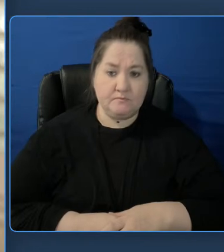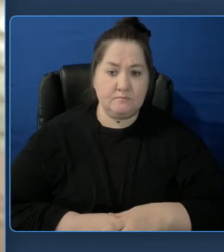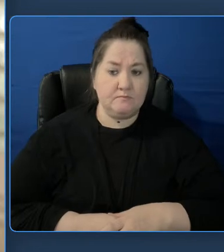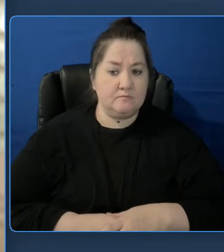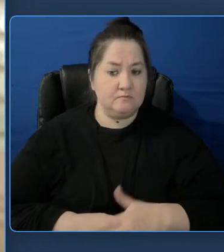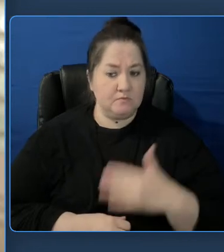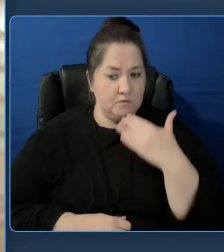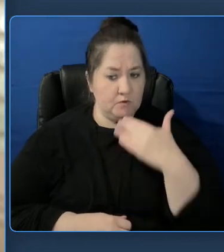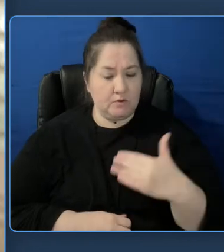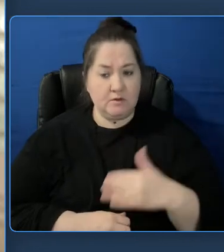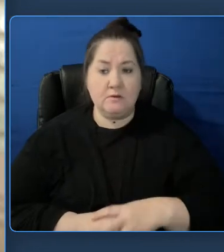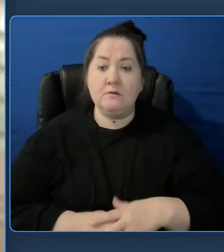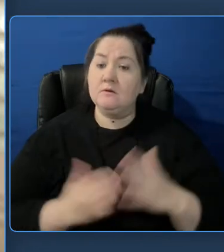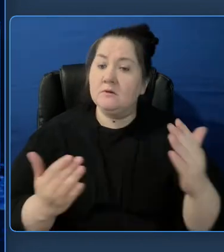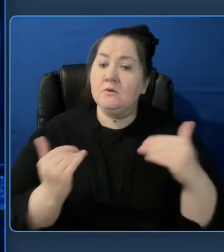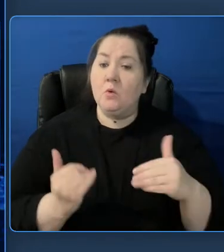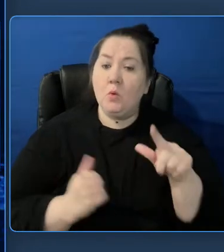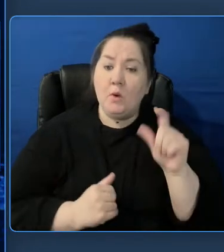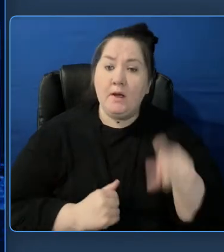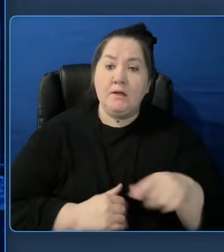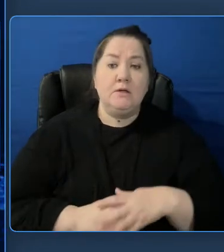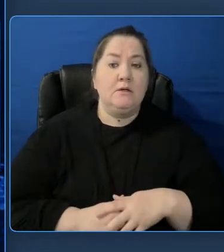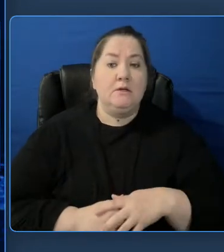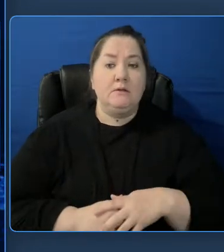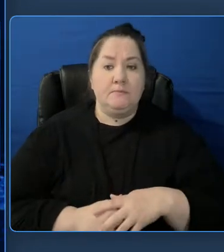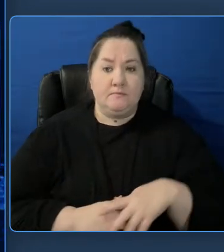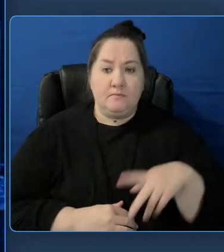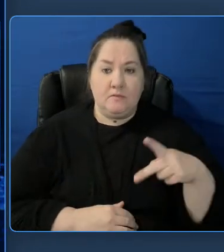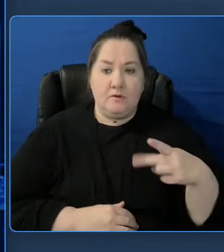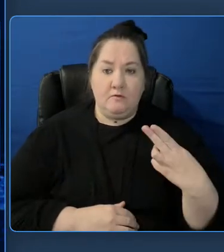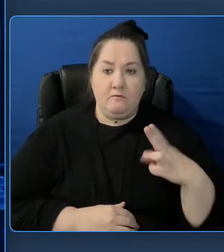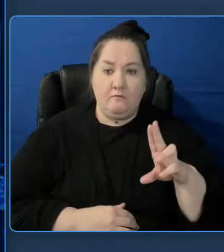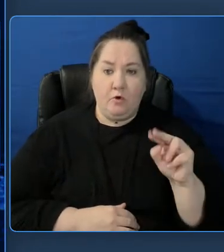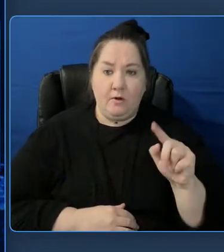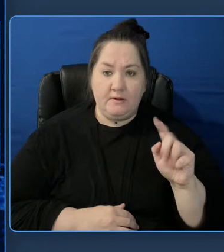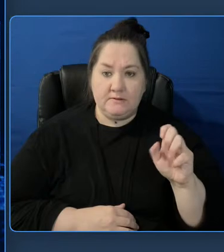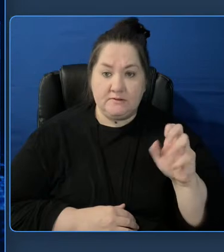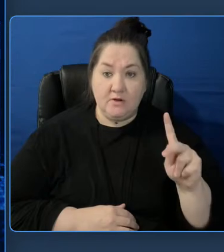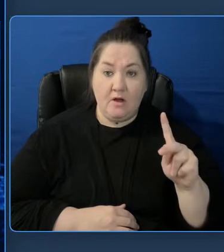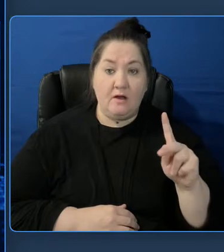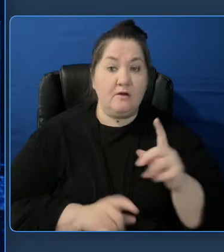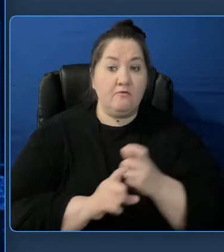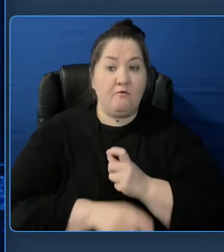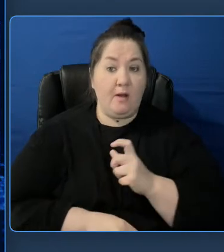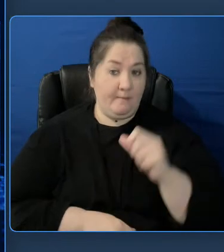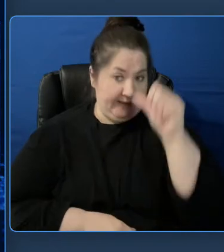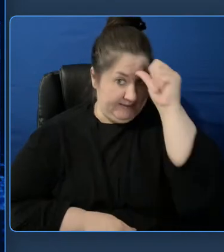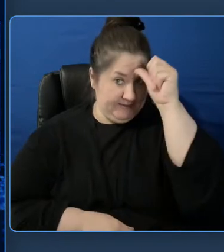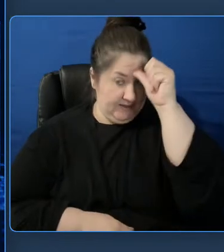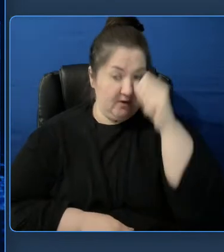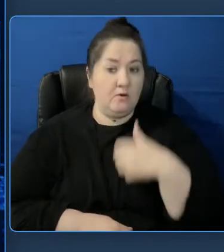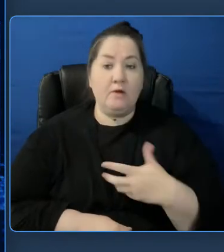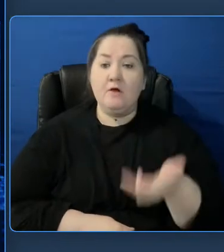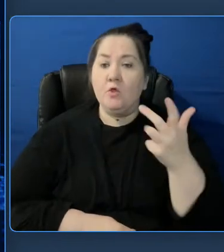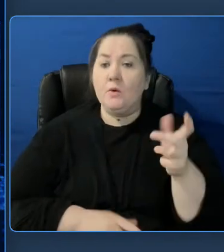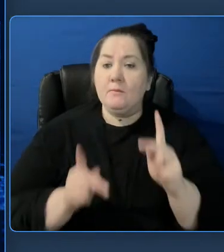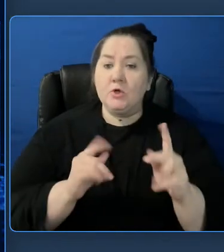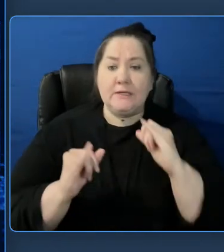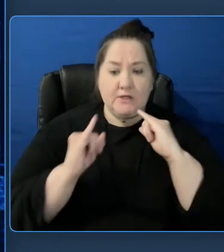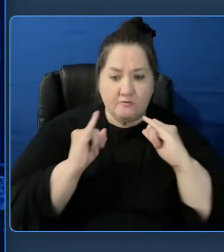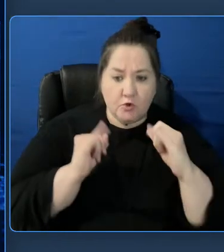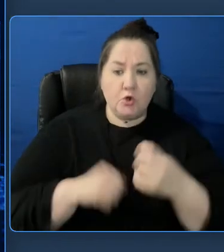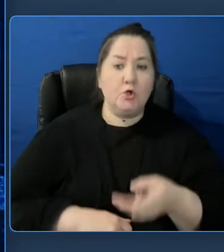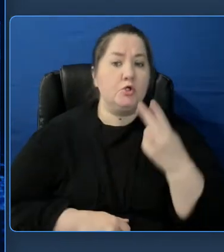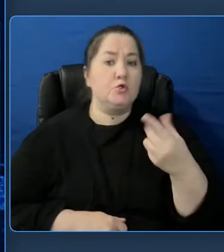Very good. Next question. From Funsak Dorishi from Dharamshala, India. Hi, we have a 3-person interviewer